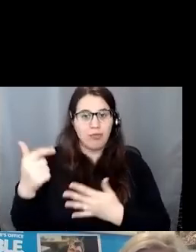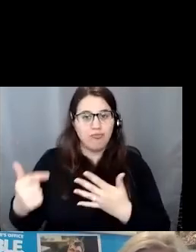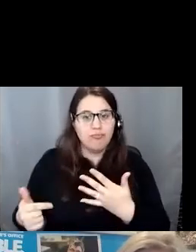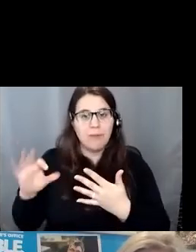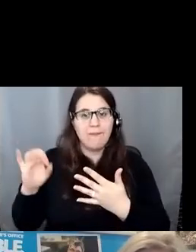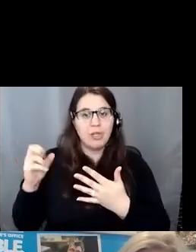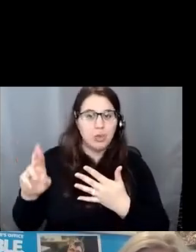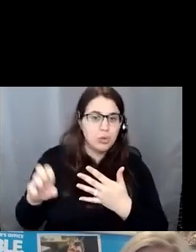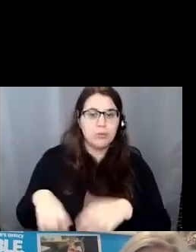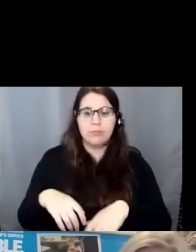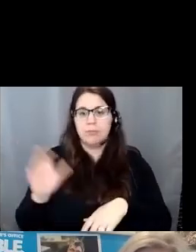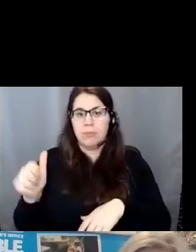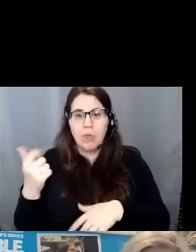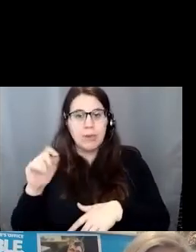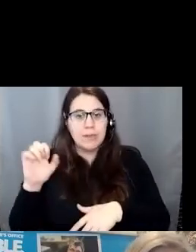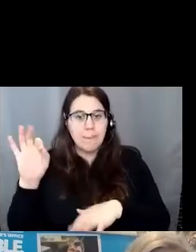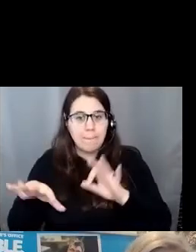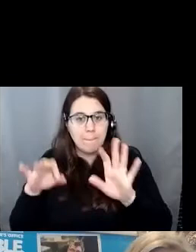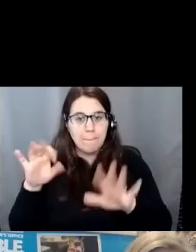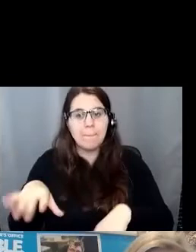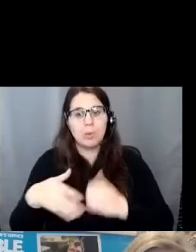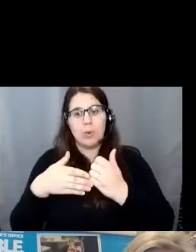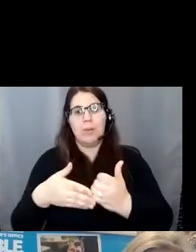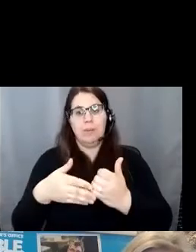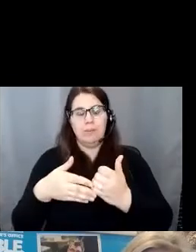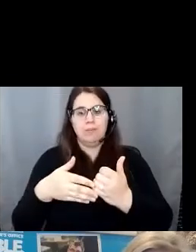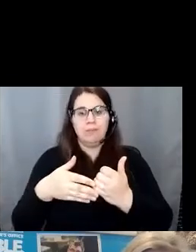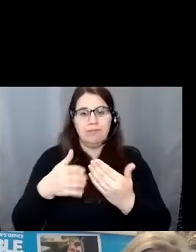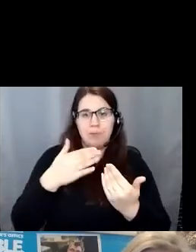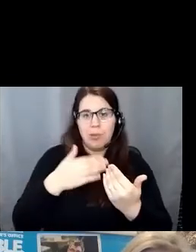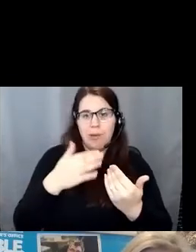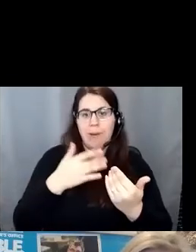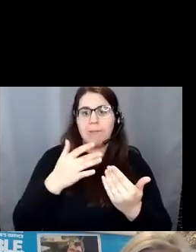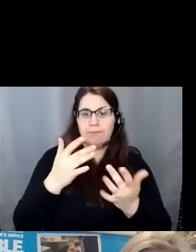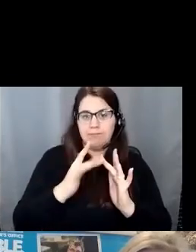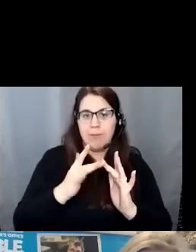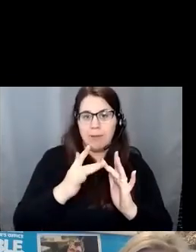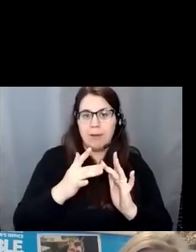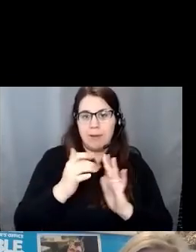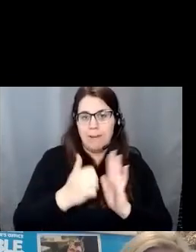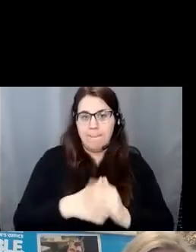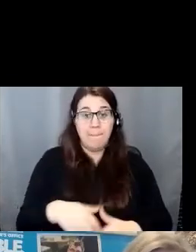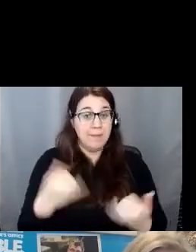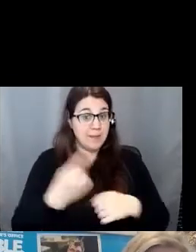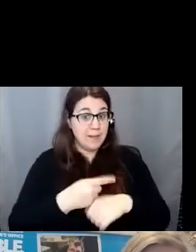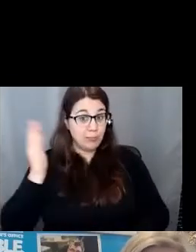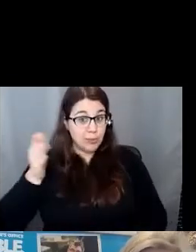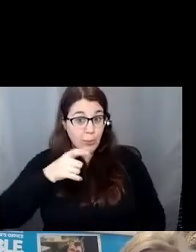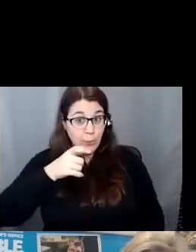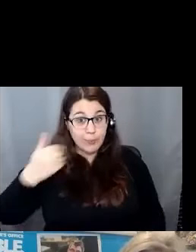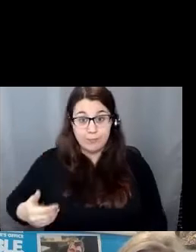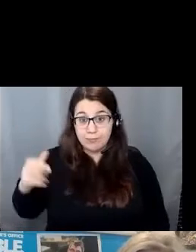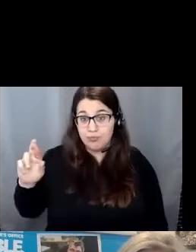be shared that will help to make using your online account easy. So your presenters for today's webinar will be myself,